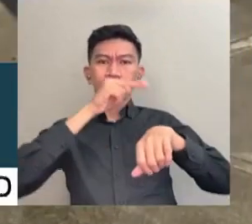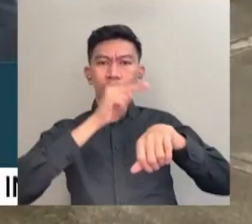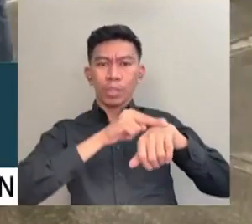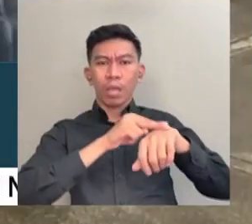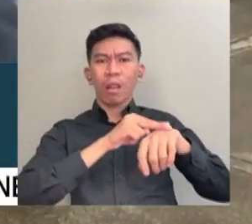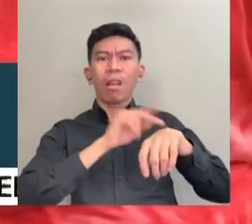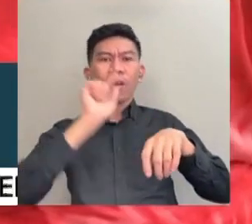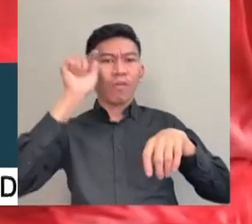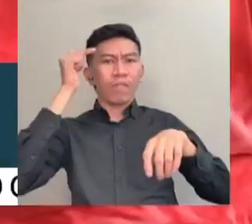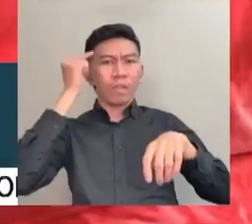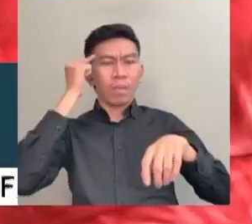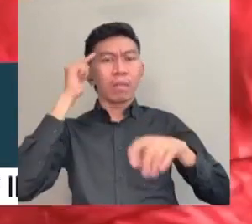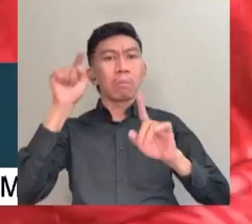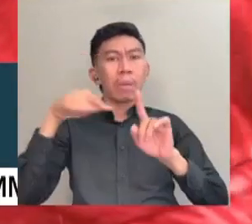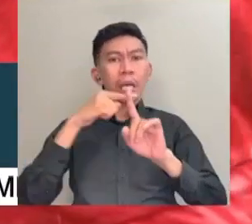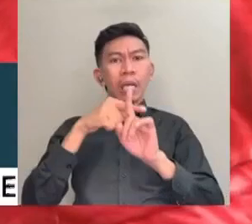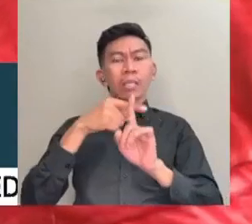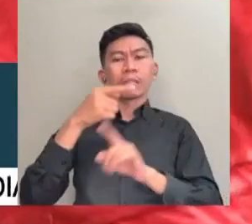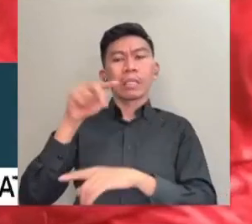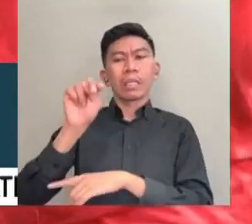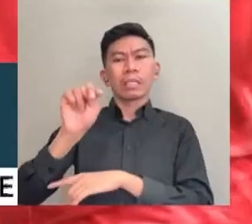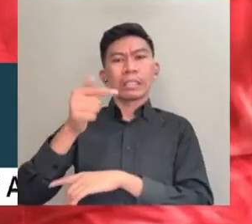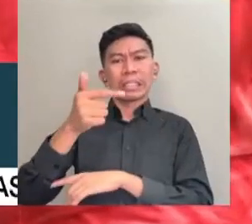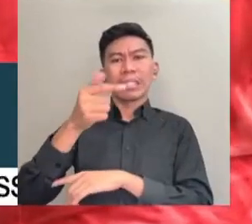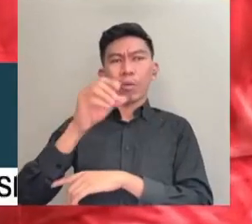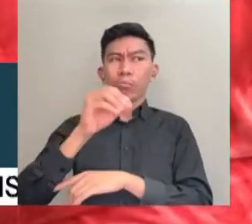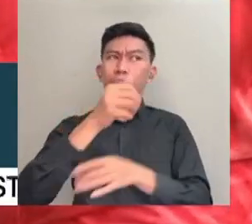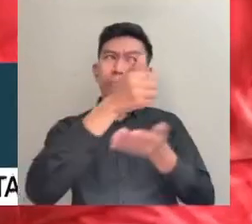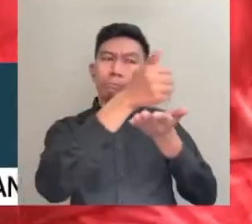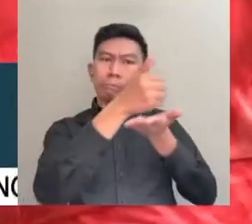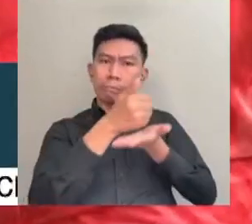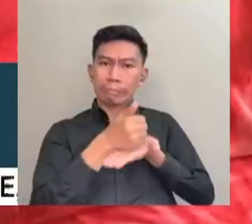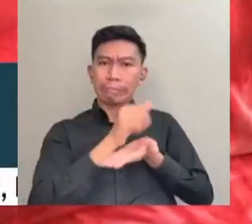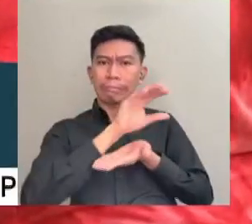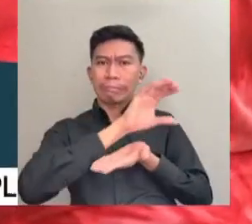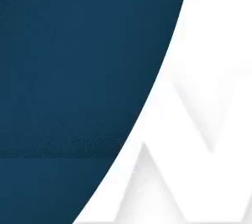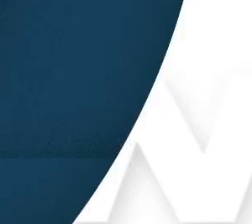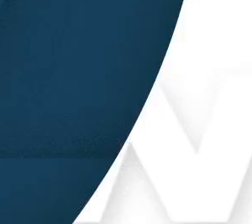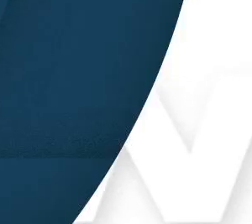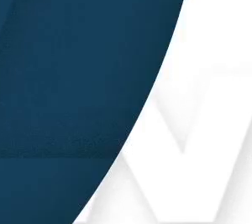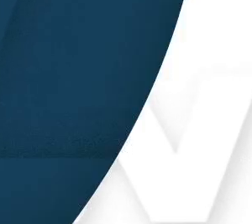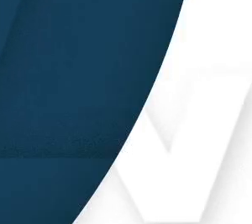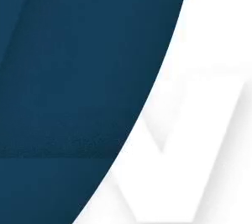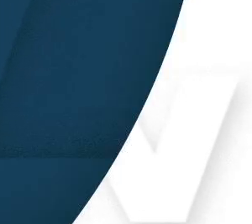organizations for that matter. All right. Thank you so much for the update, Jose Carretero.